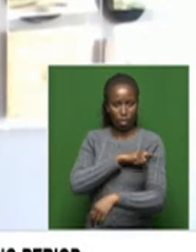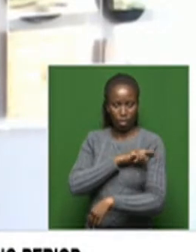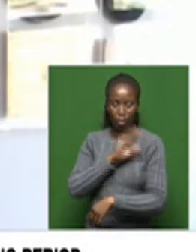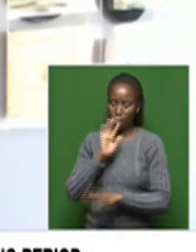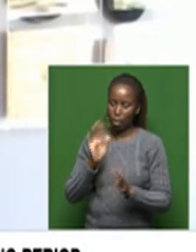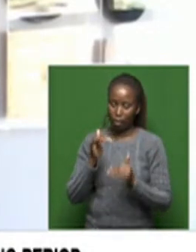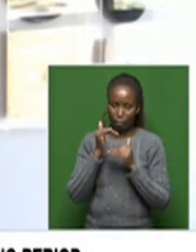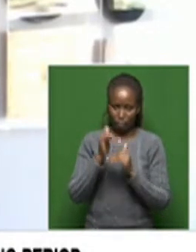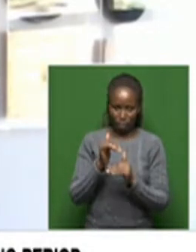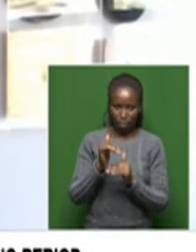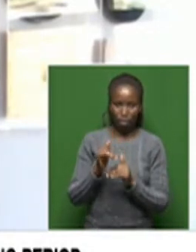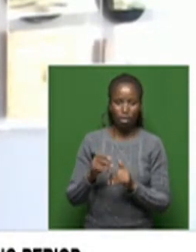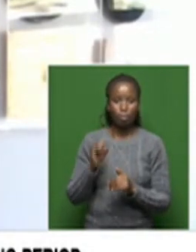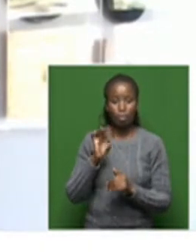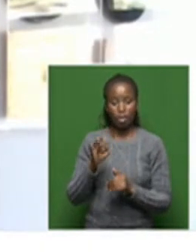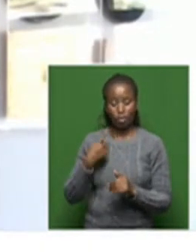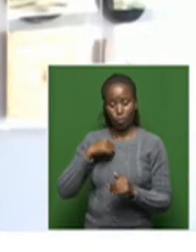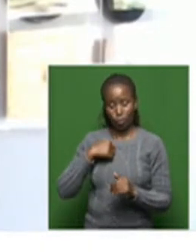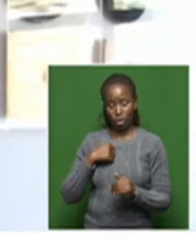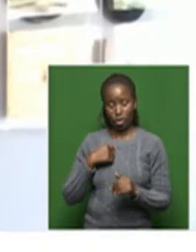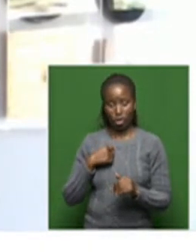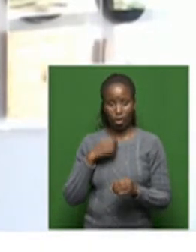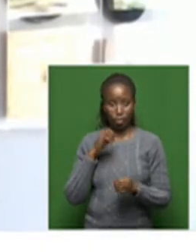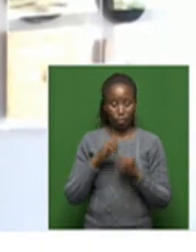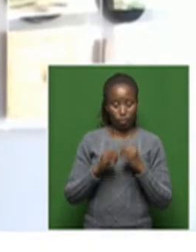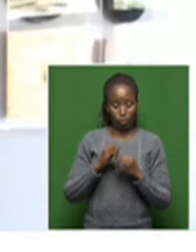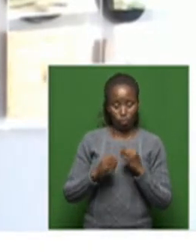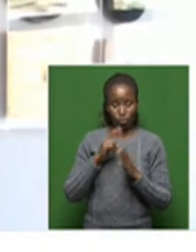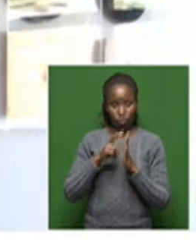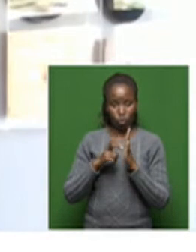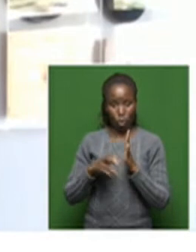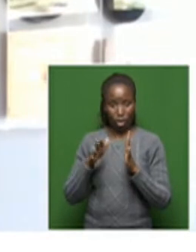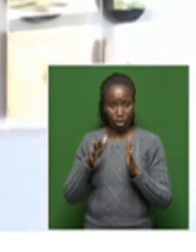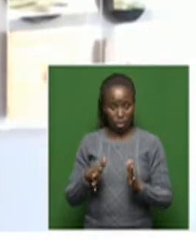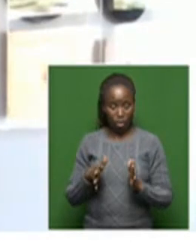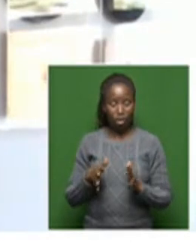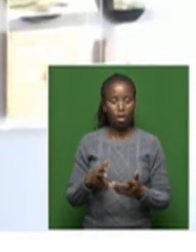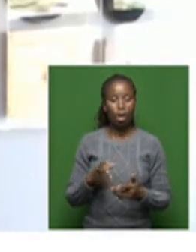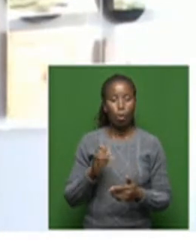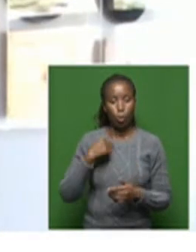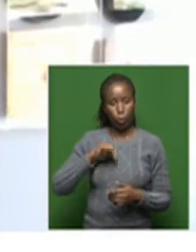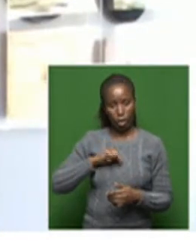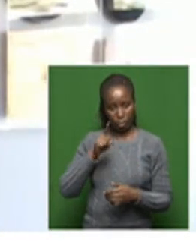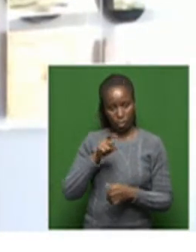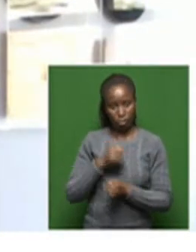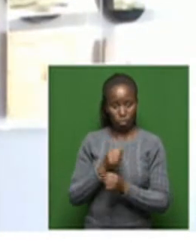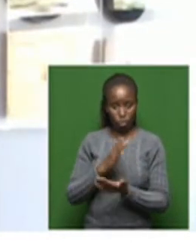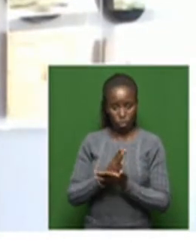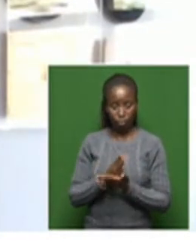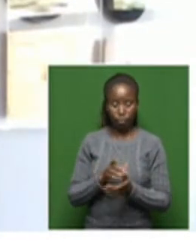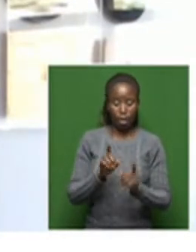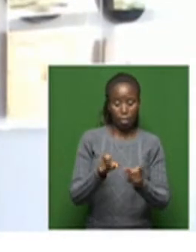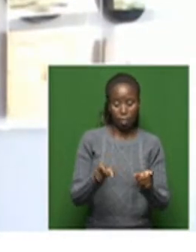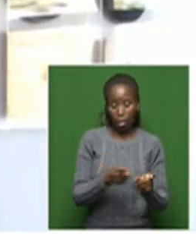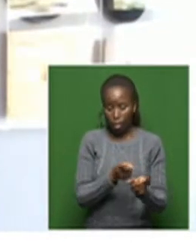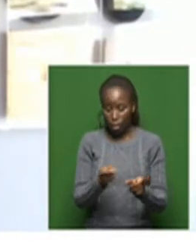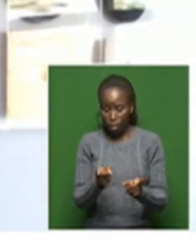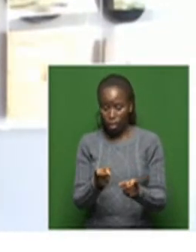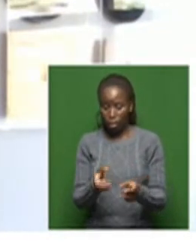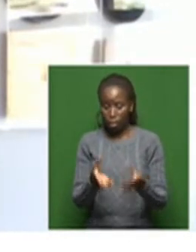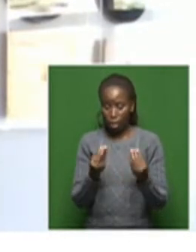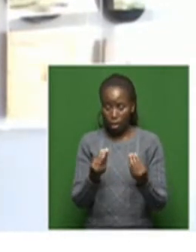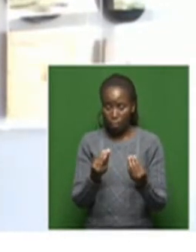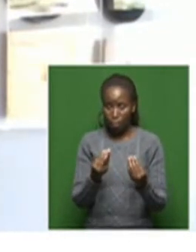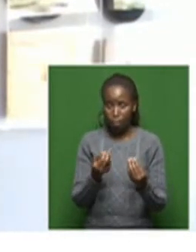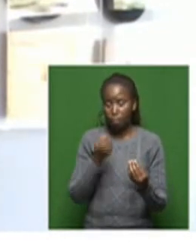if you're working well as a regulator, as you said, you are reassuring the population that the medicines they get, wherever they get